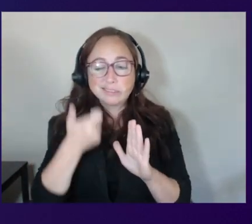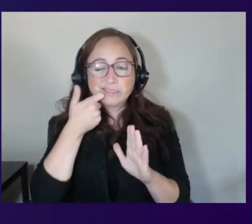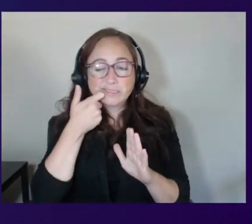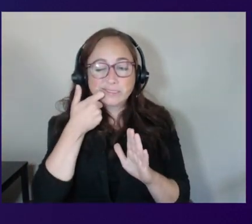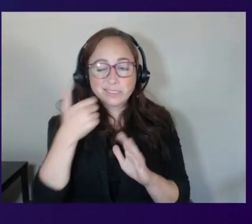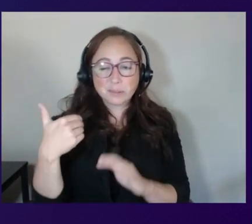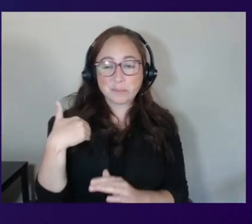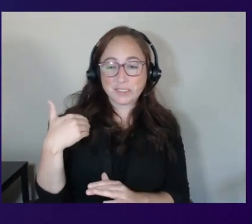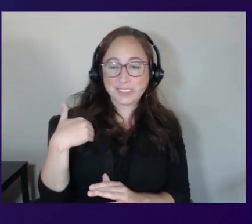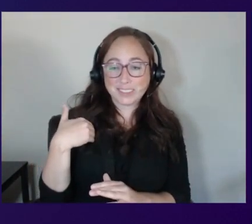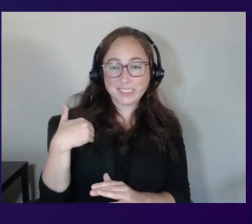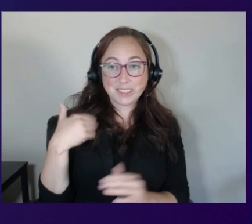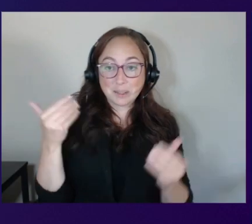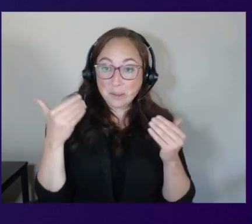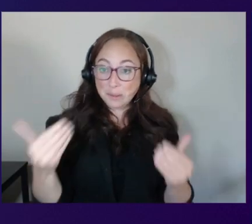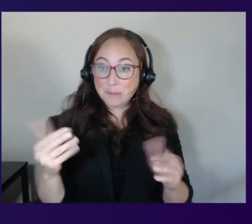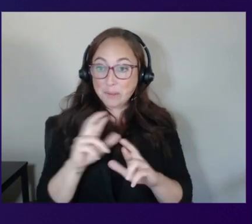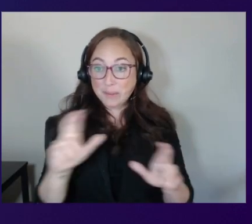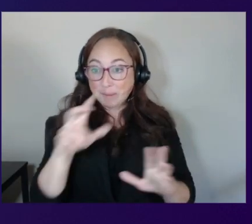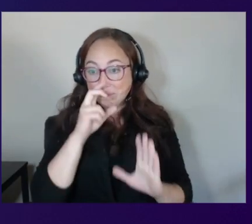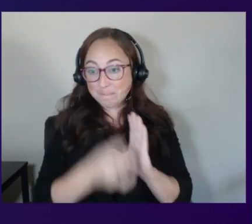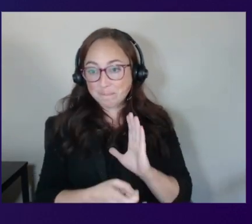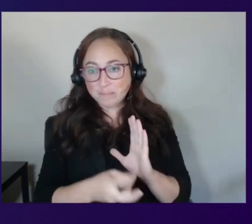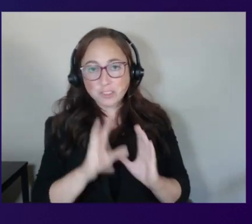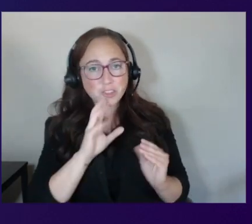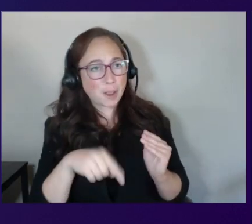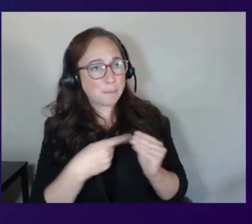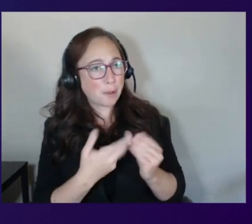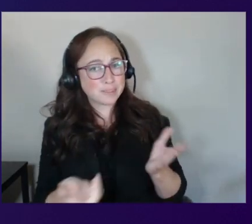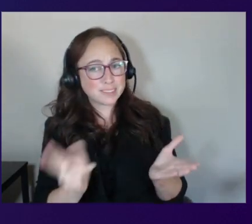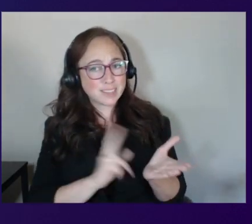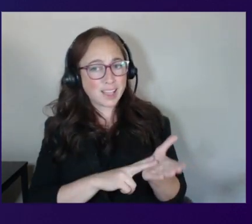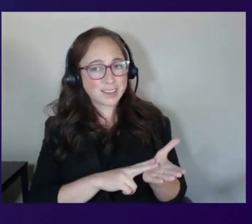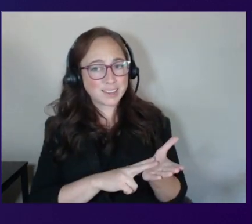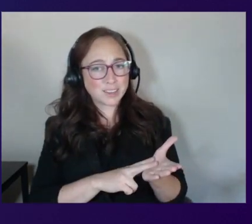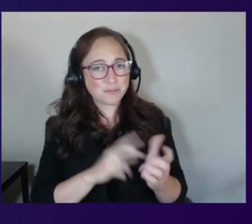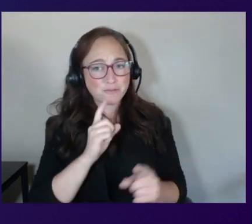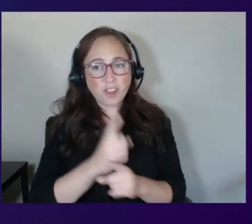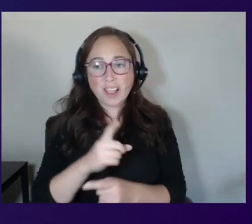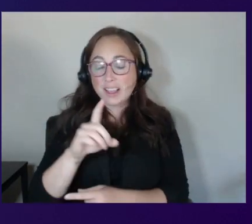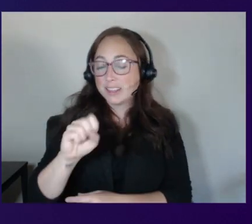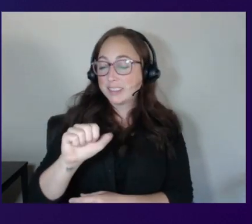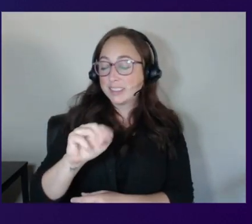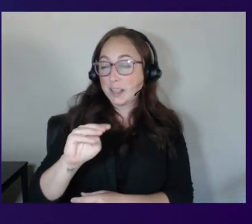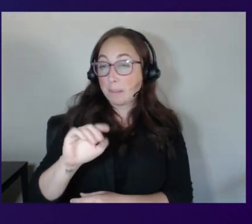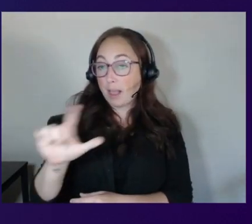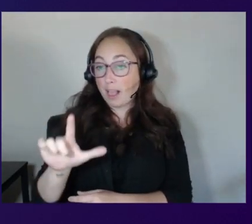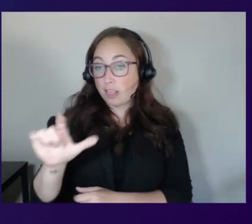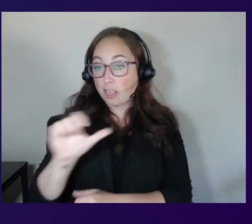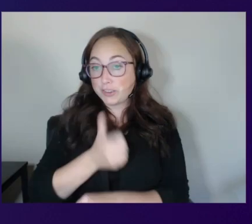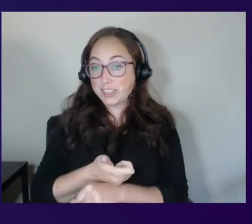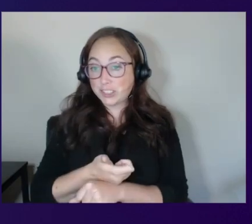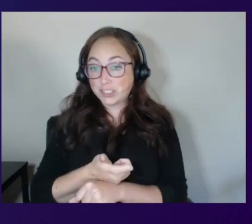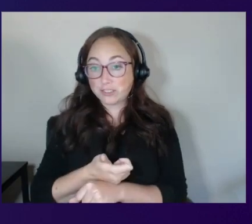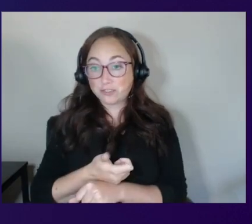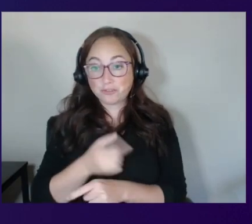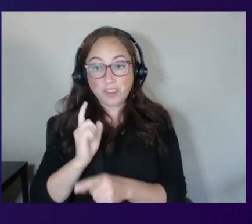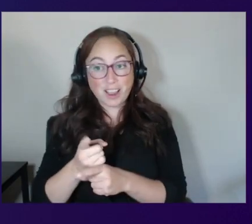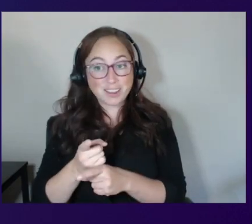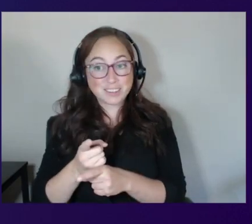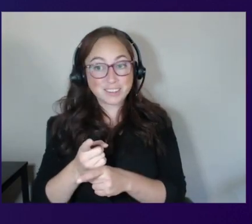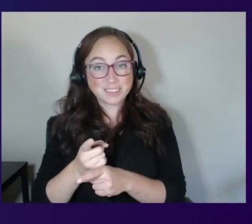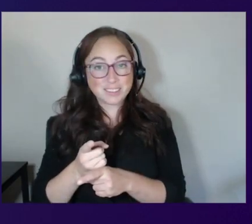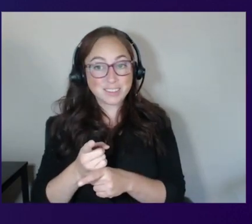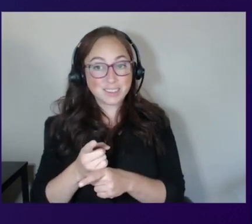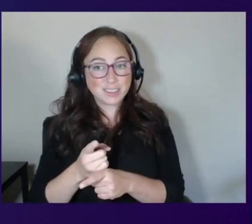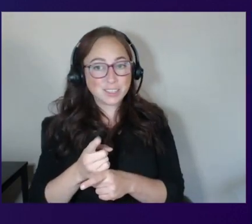So let's see. Are we talking sign in with this and SAML authorization? You mentioned ping and Okta earlier.